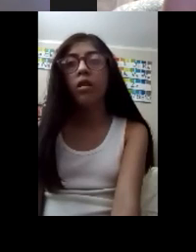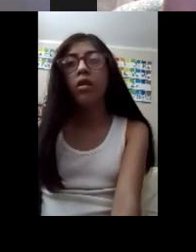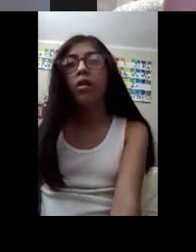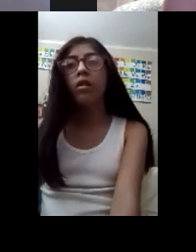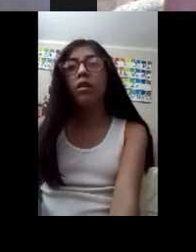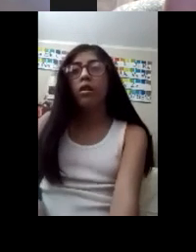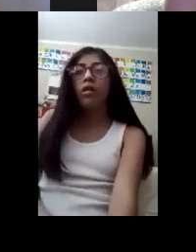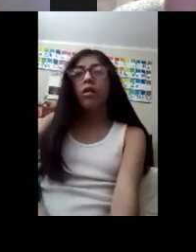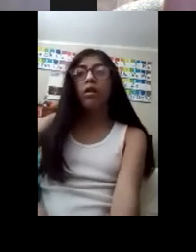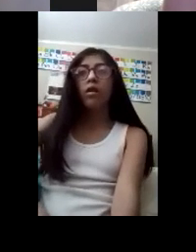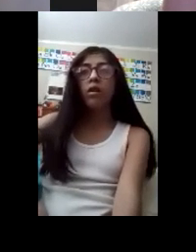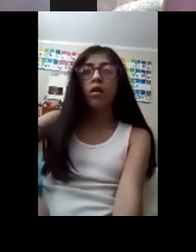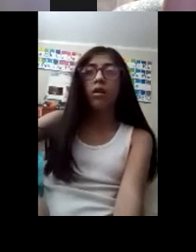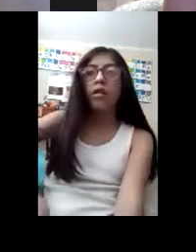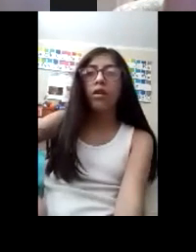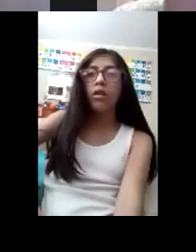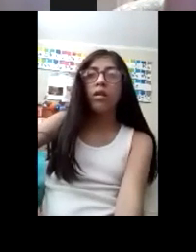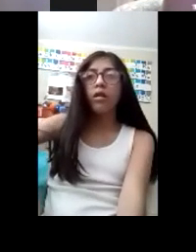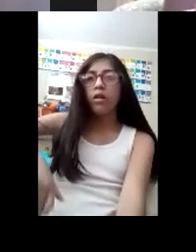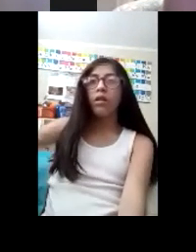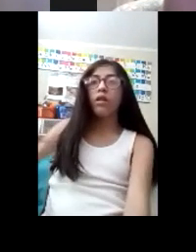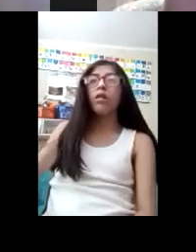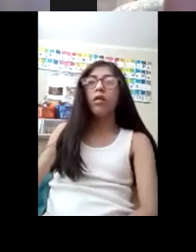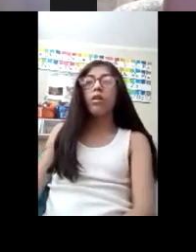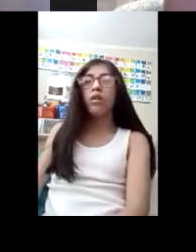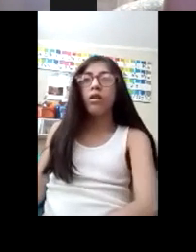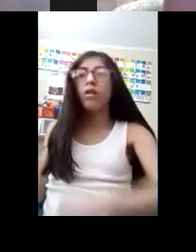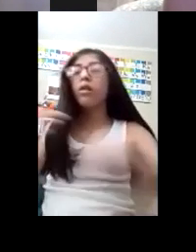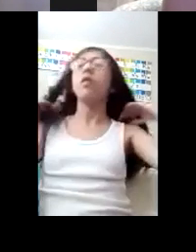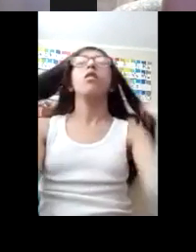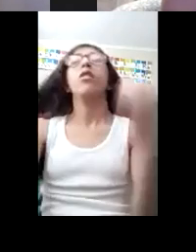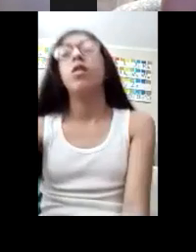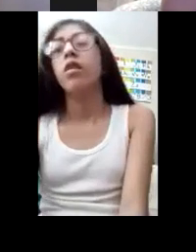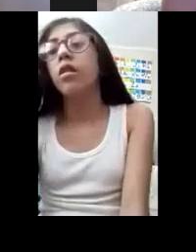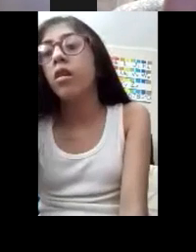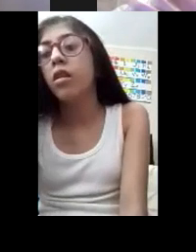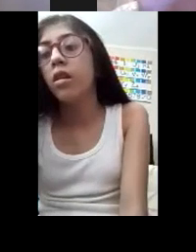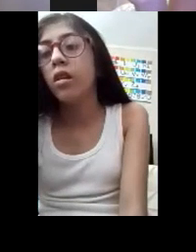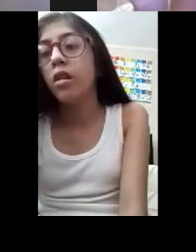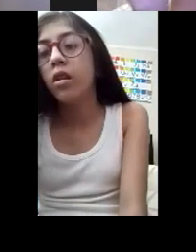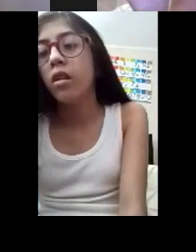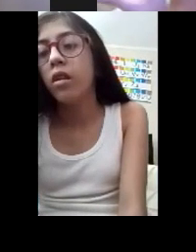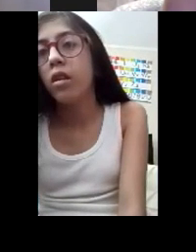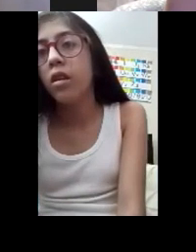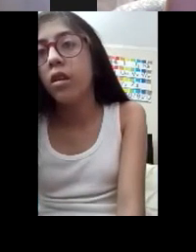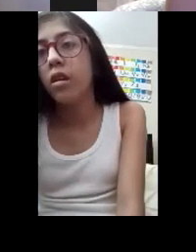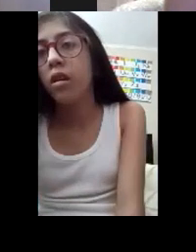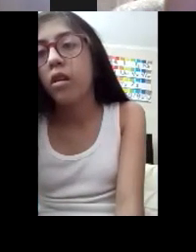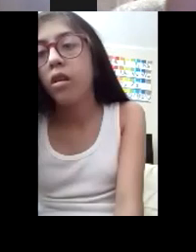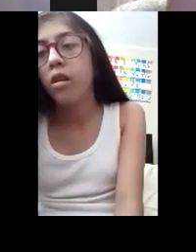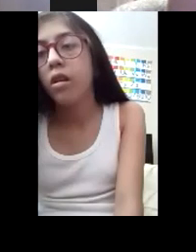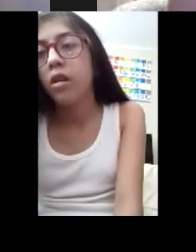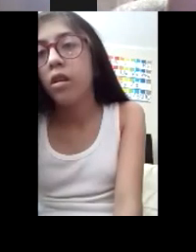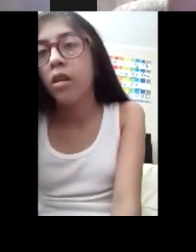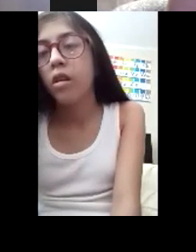thinking. Oh, that's all right. Yeah. All right, you guys have a good rest of your day. We'll see you in prayer. Yeah. Prayer. That's fine. All